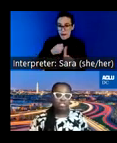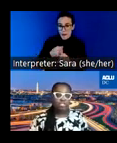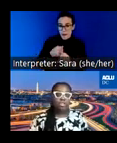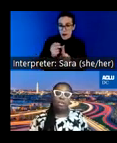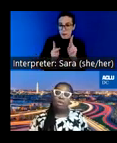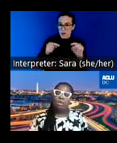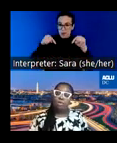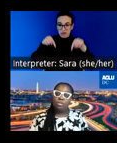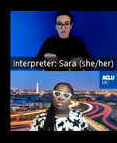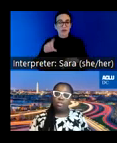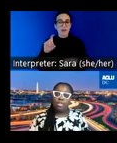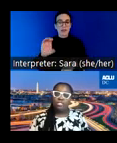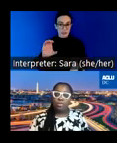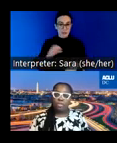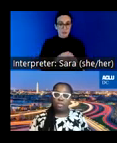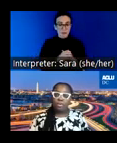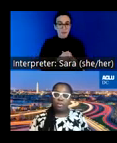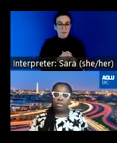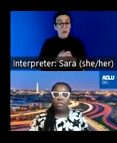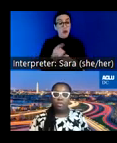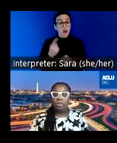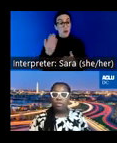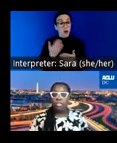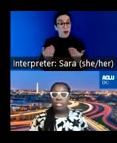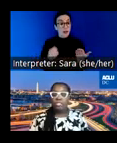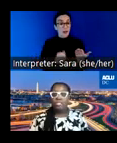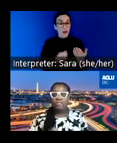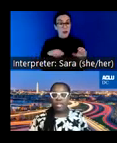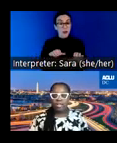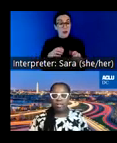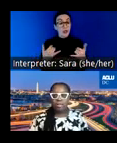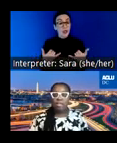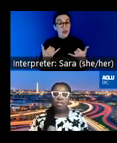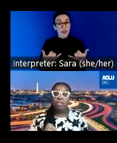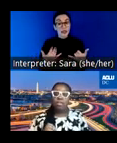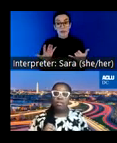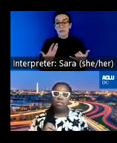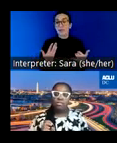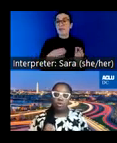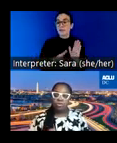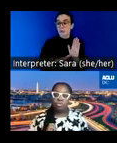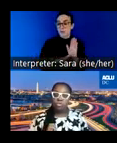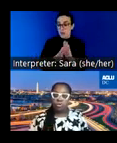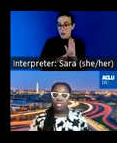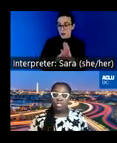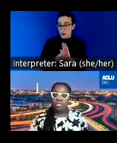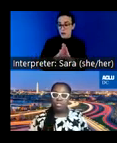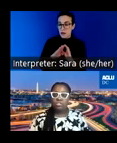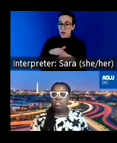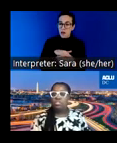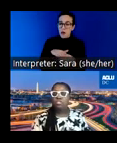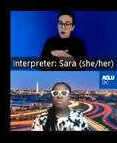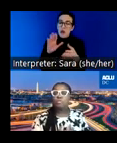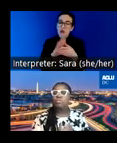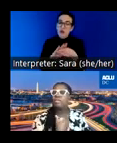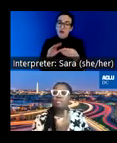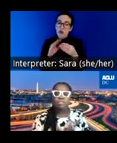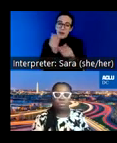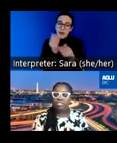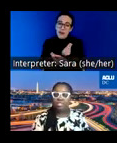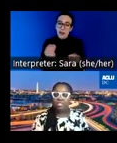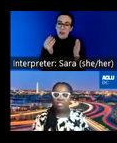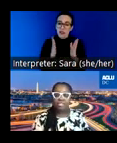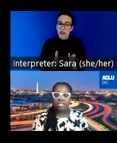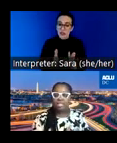the district. One of the things that we're doing currently is developing local storytellers to